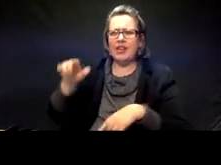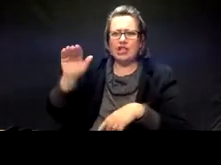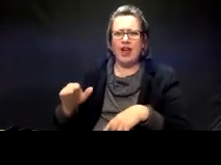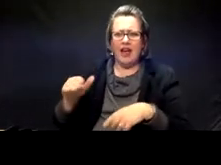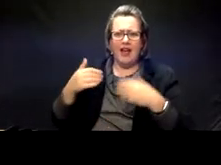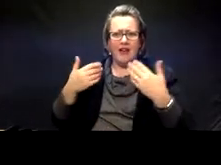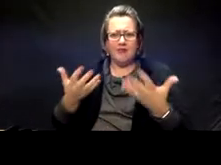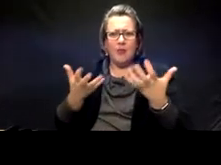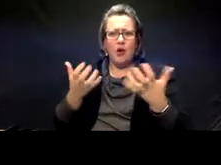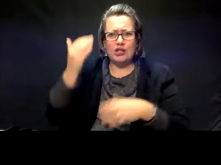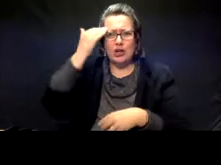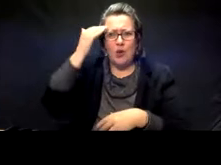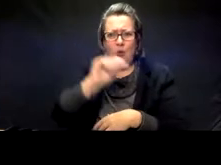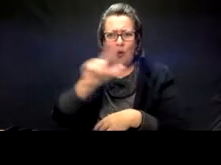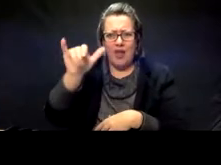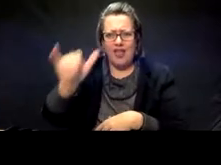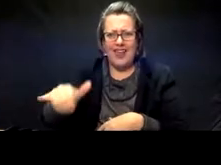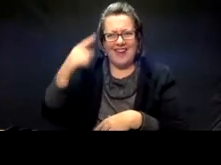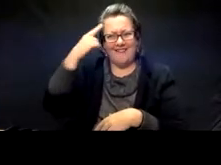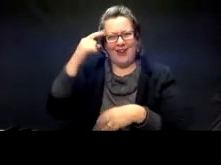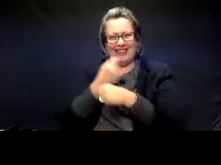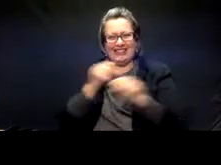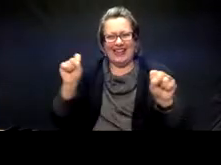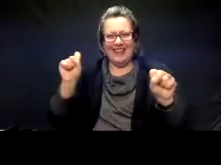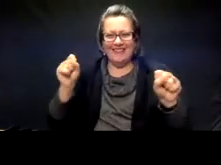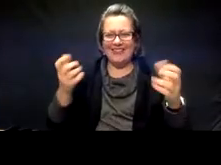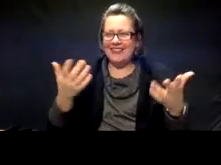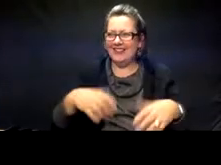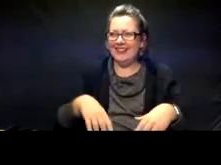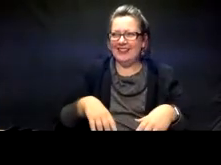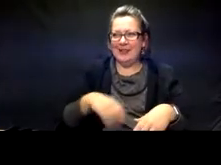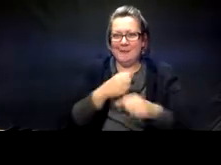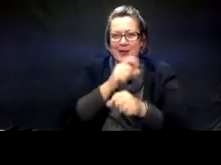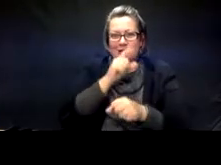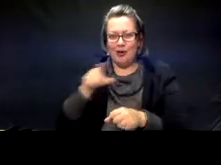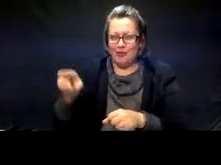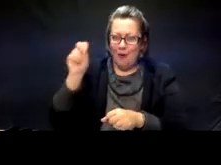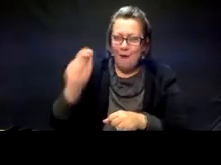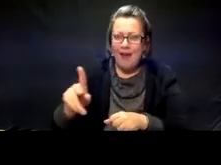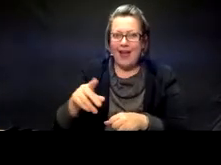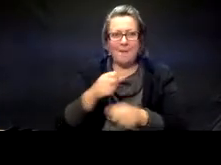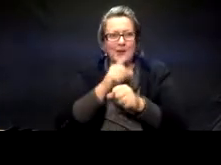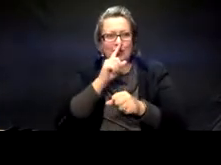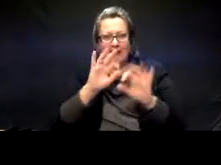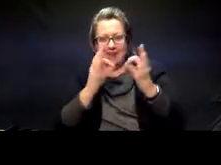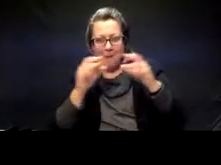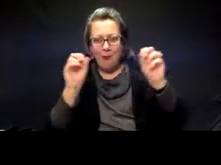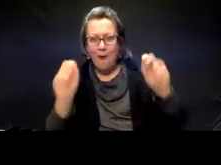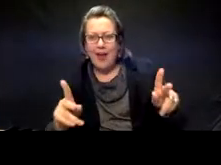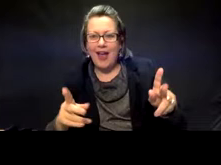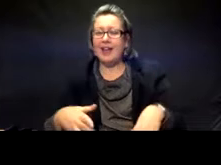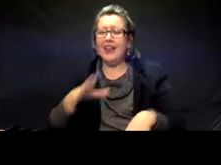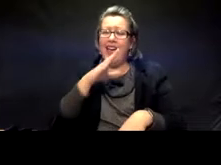communicate if this were to happen? If there's an emergency, the child needs to know all of that for safety and making sure that